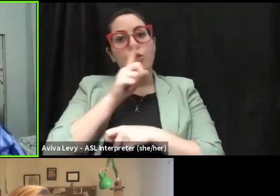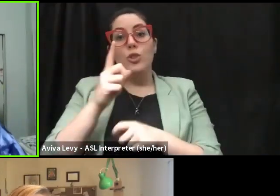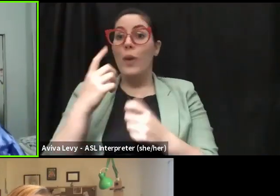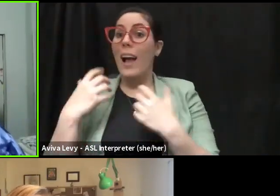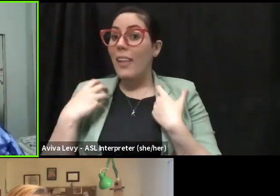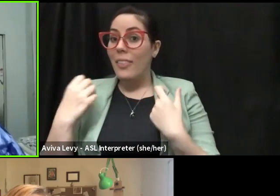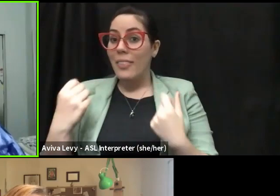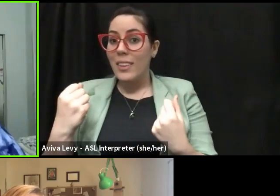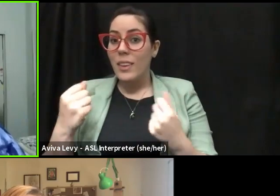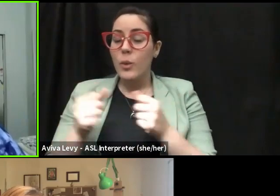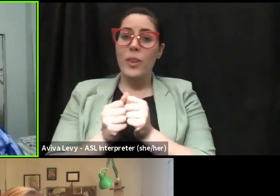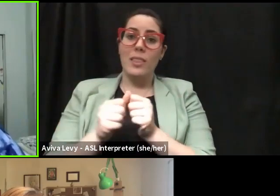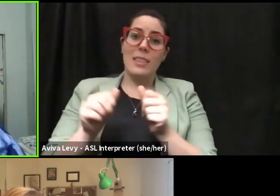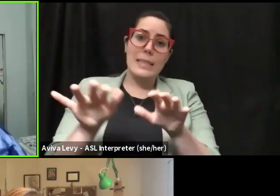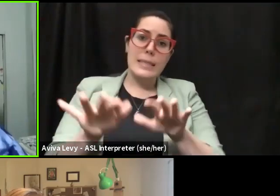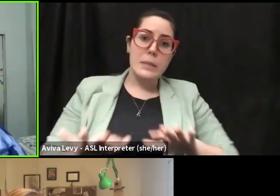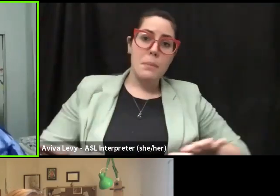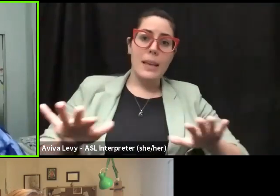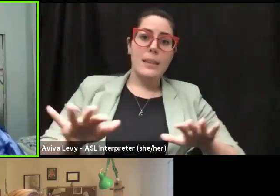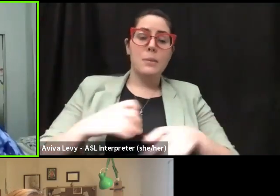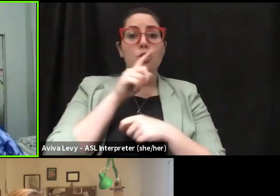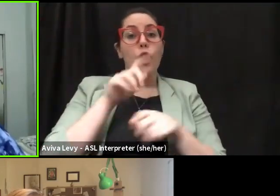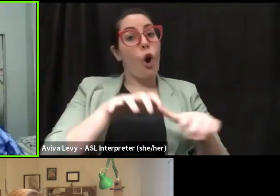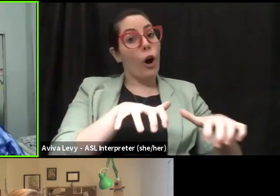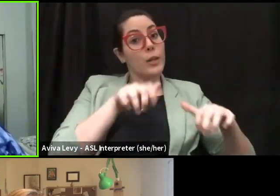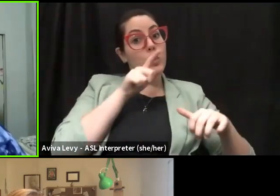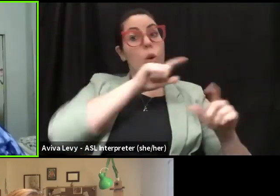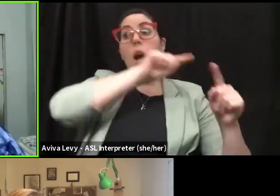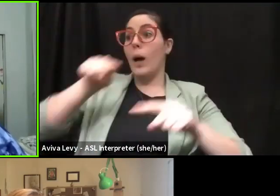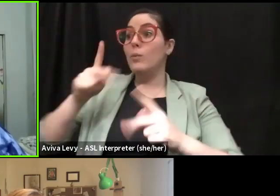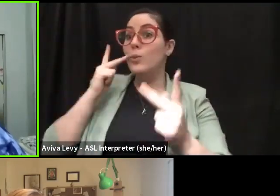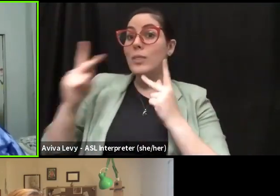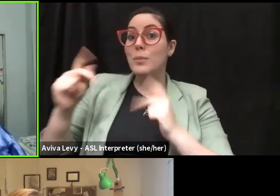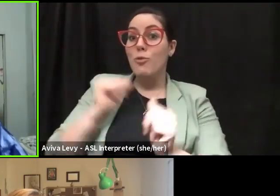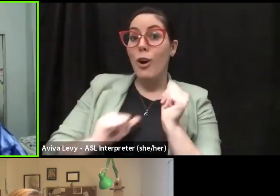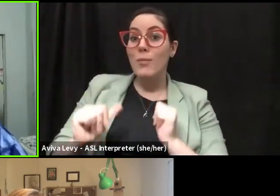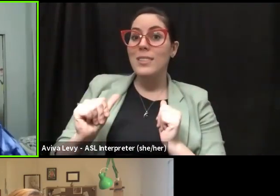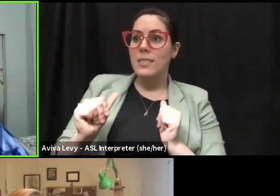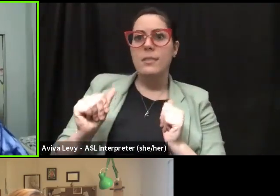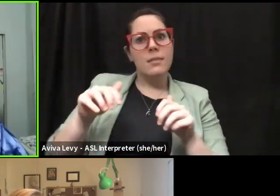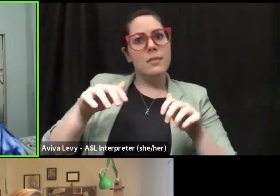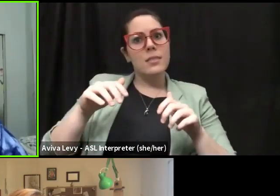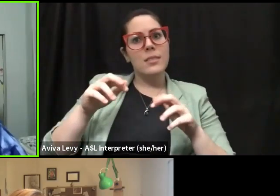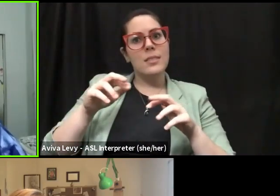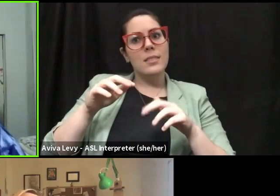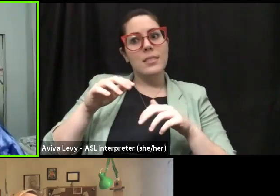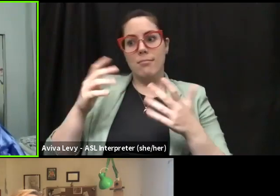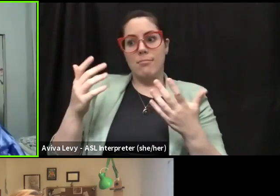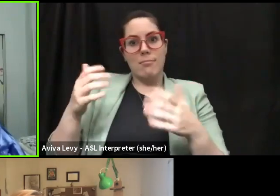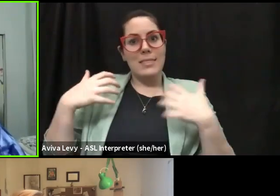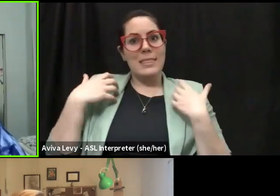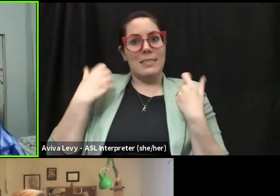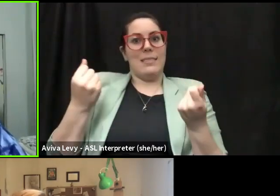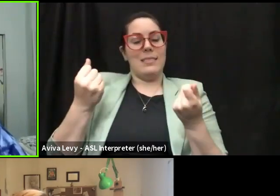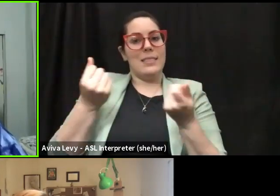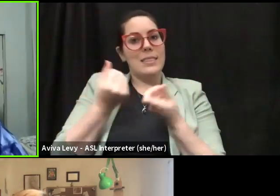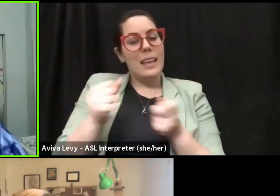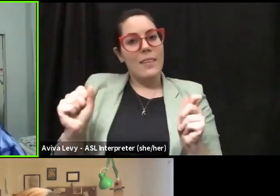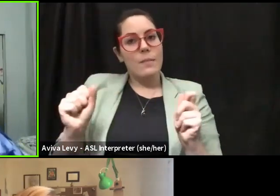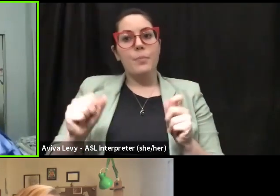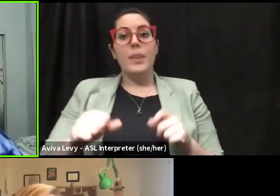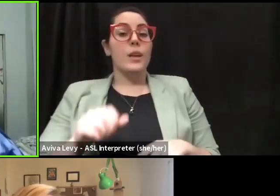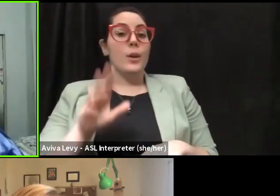spaces, focus on the health of our audiences that come and see us, and think about innovative ways to deliver theater, because theater will